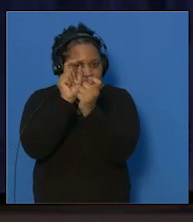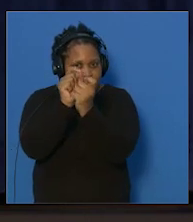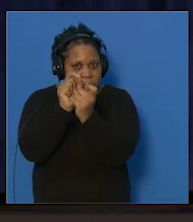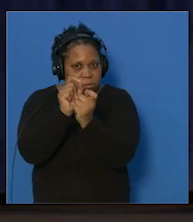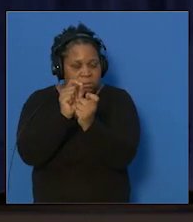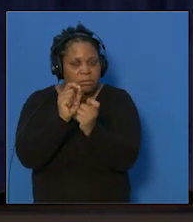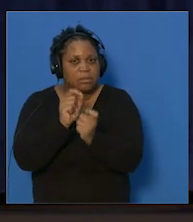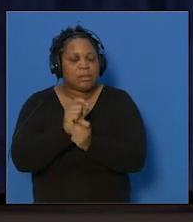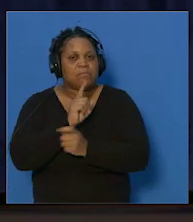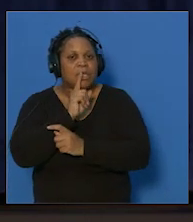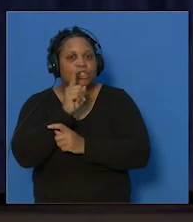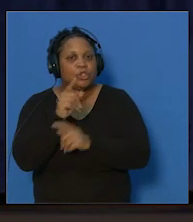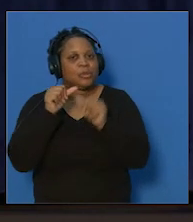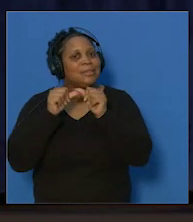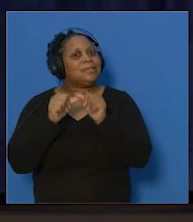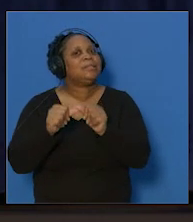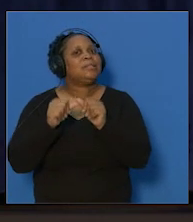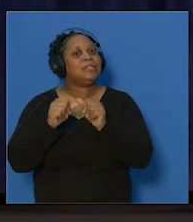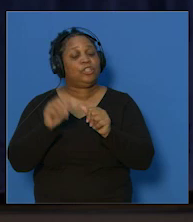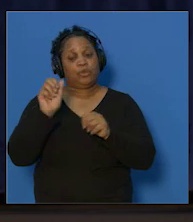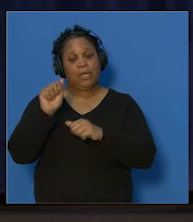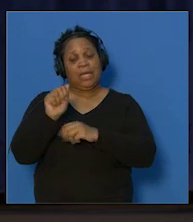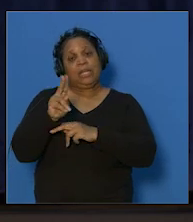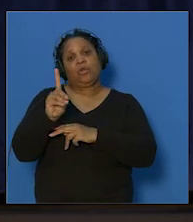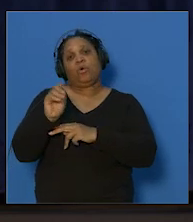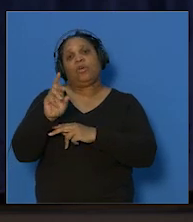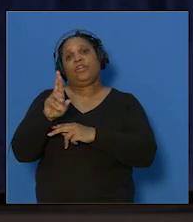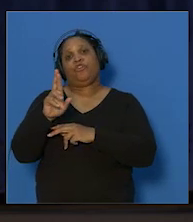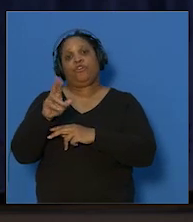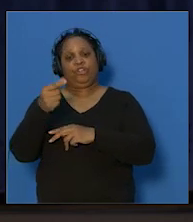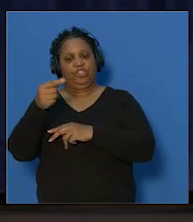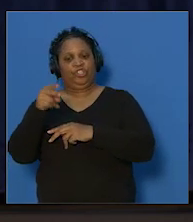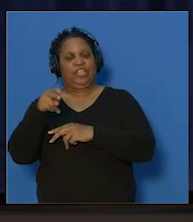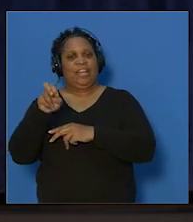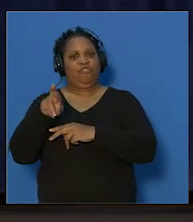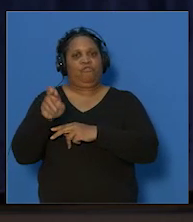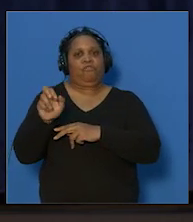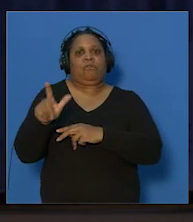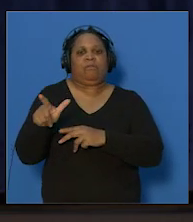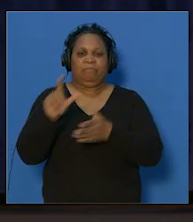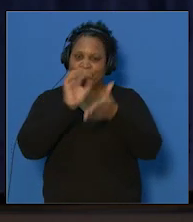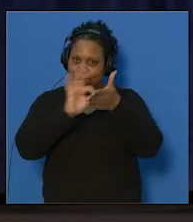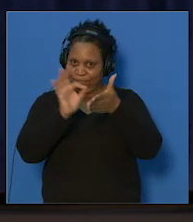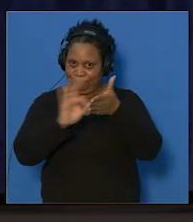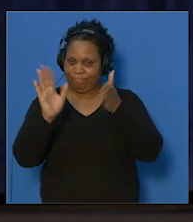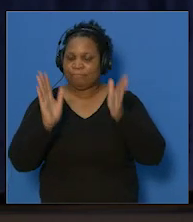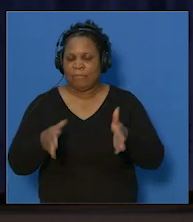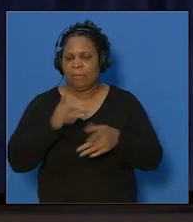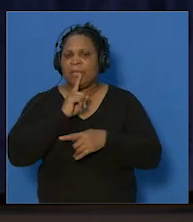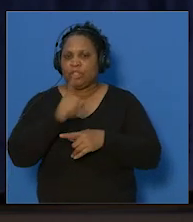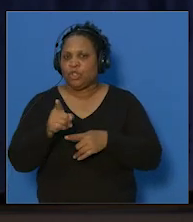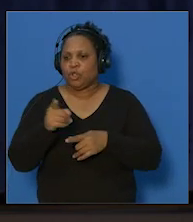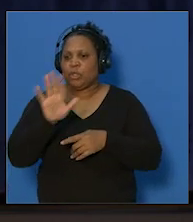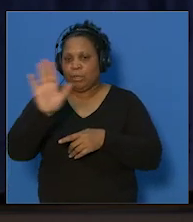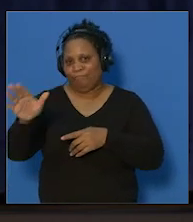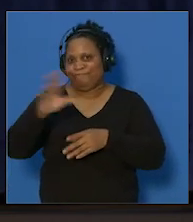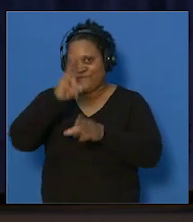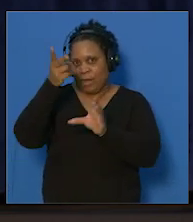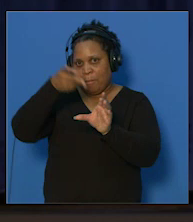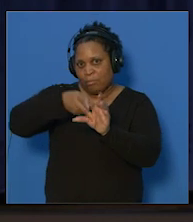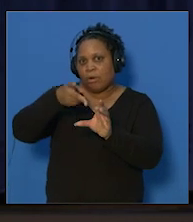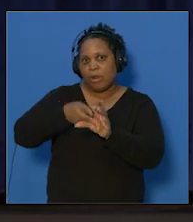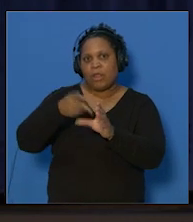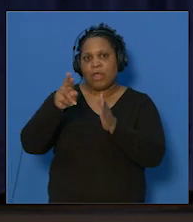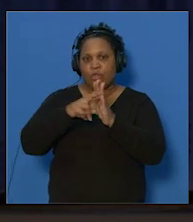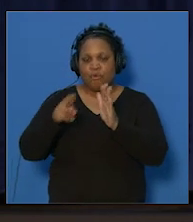to make sure that that is continued, and the Auditor General is happy to play her particular role inside the society. But I'm just going to be very crystal